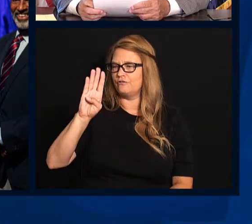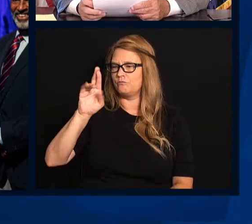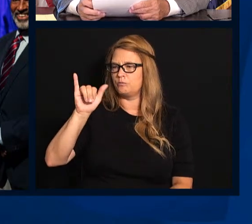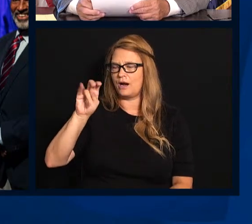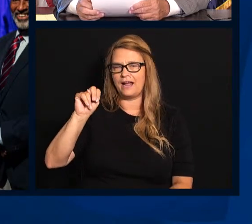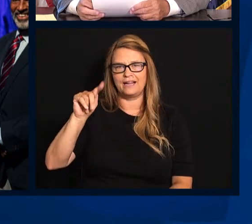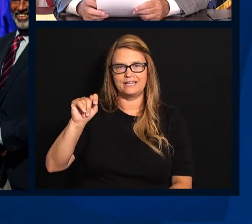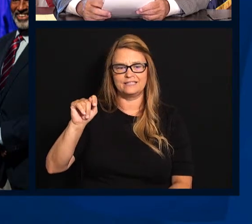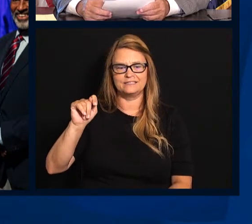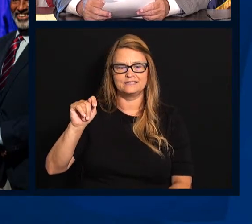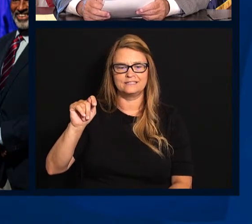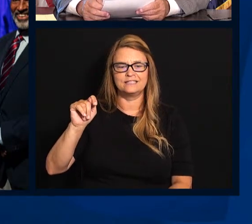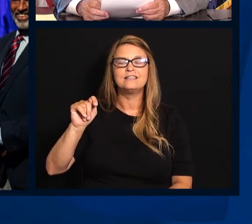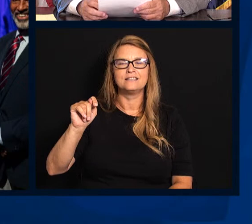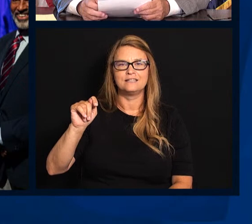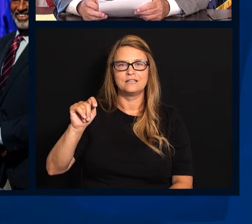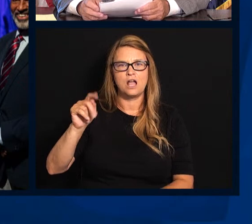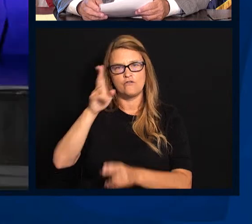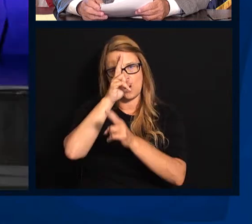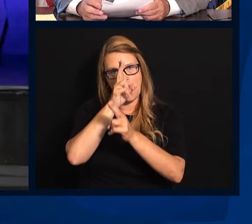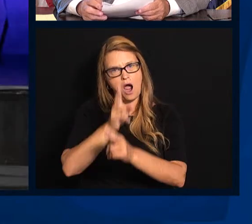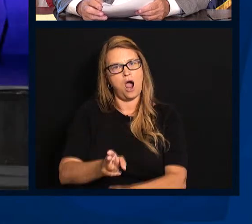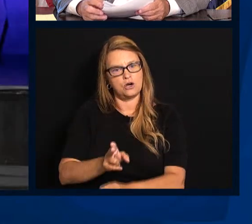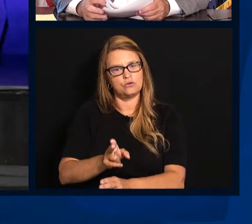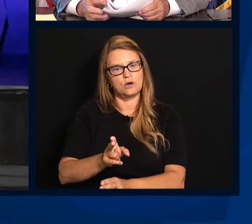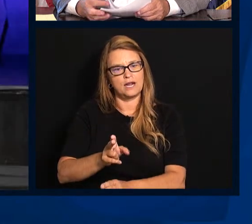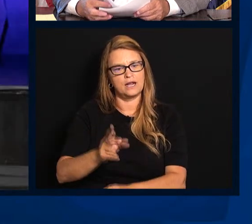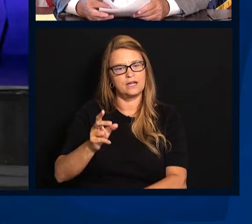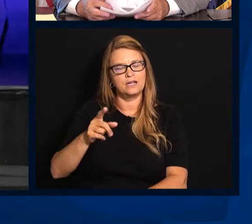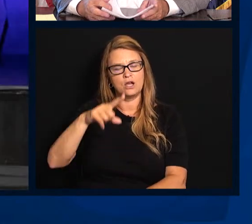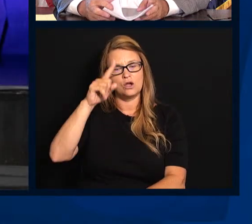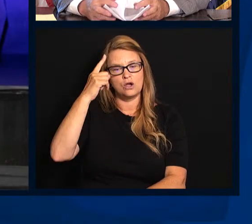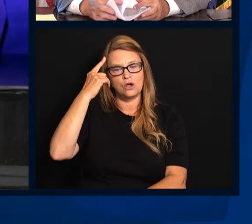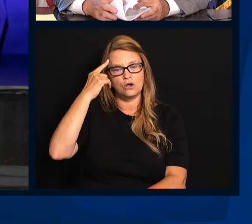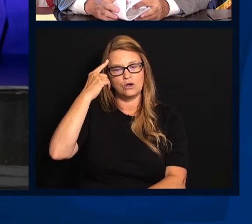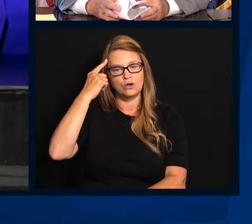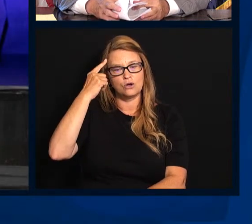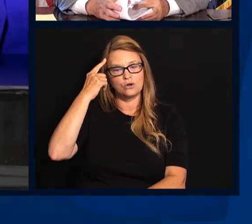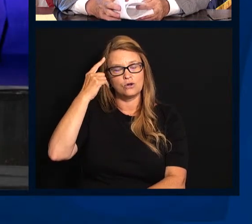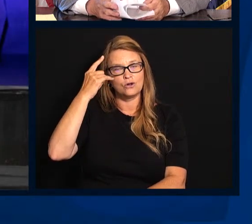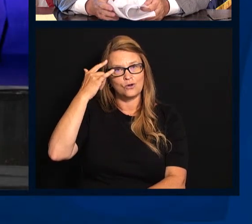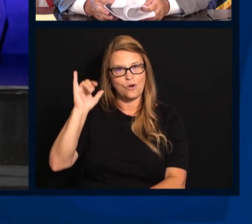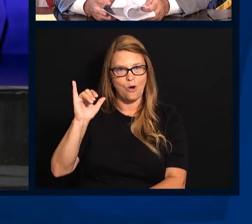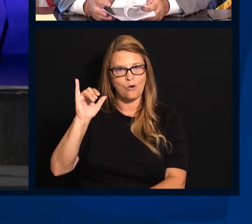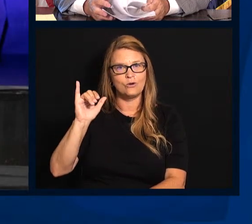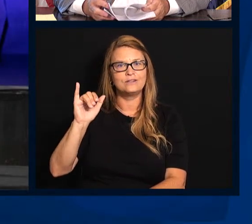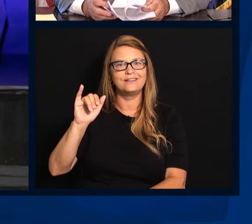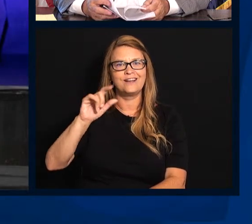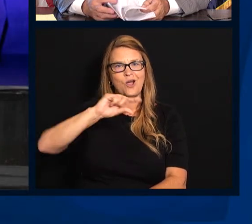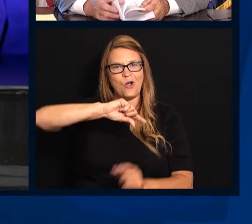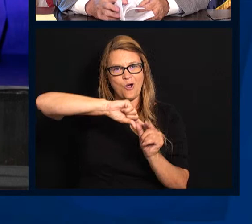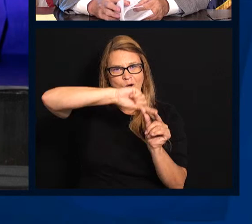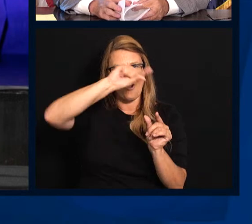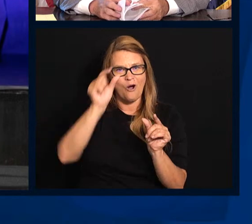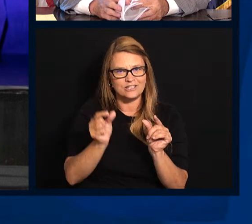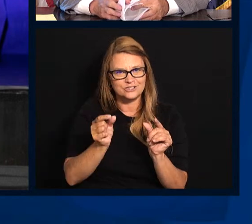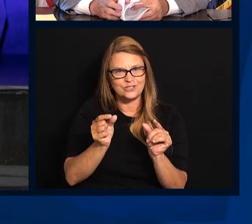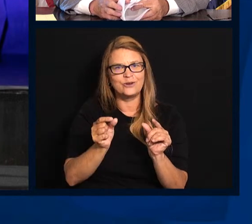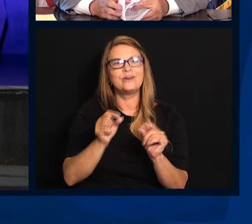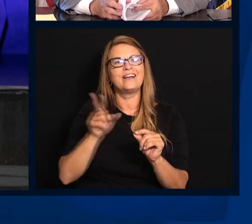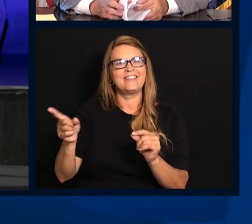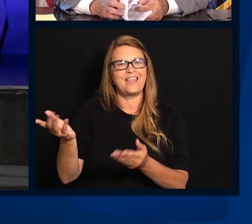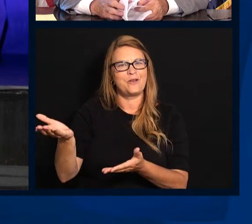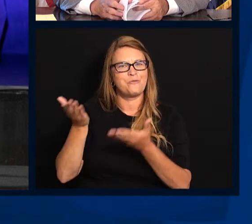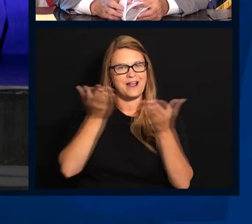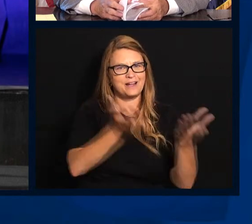superintendents recommend, I guess, for an honorary, golden horseshoe. And so they knighted me, and Jeff Bryant recommended